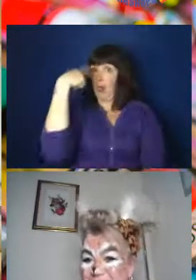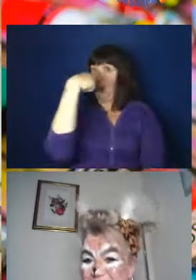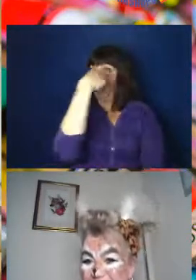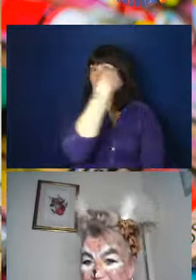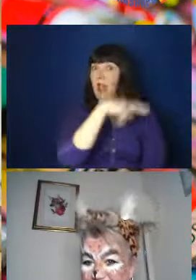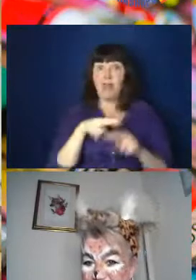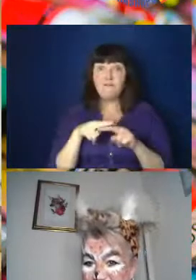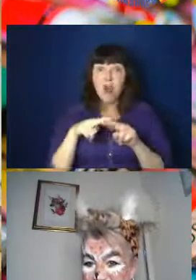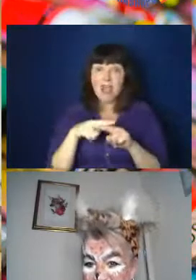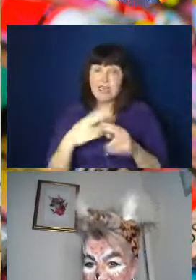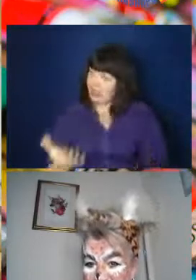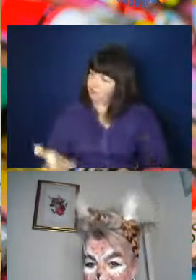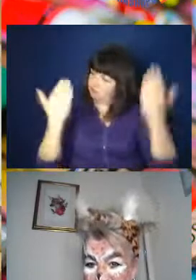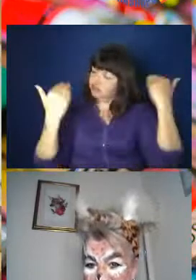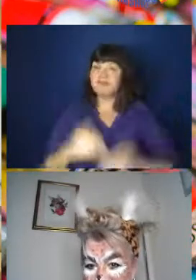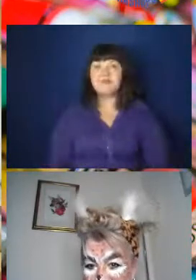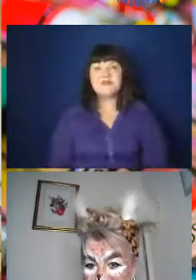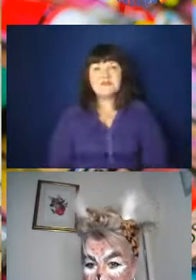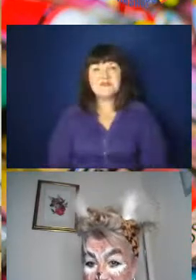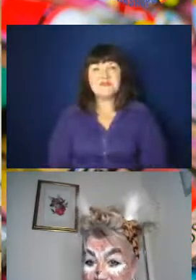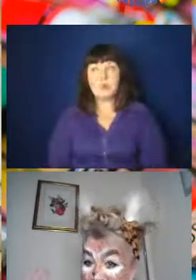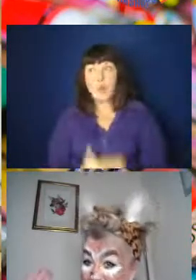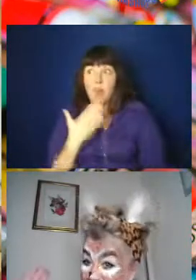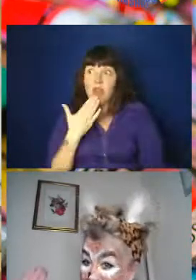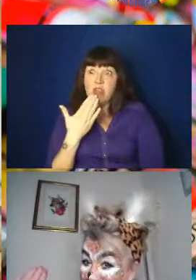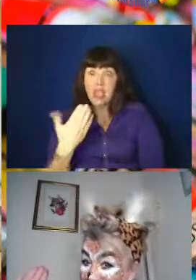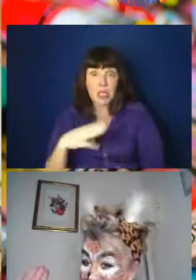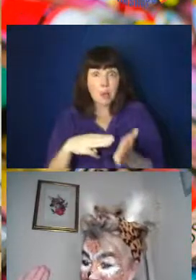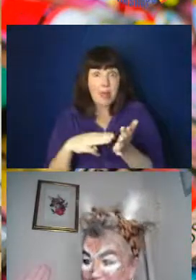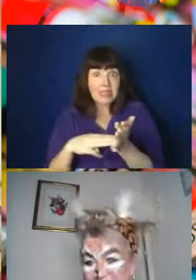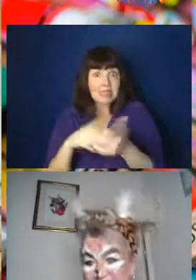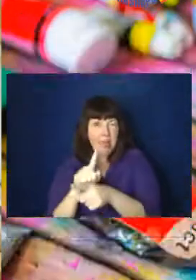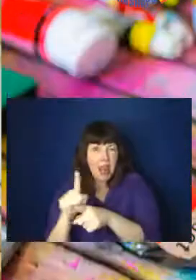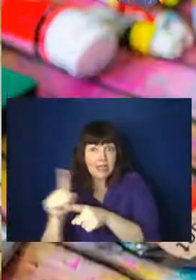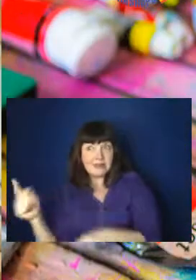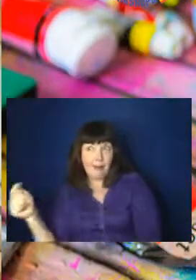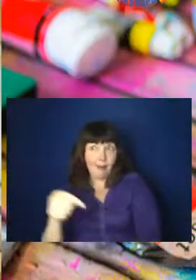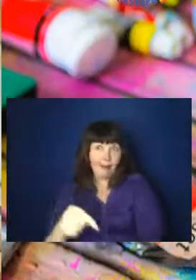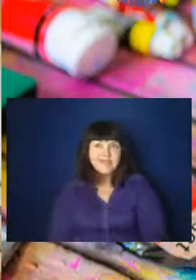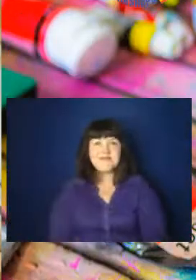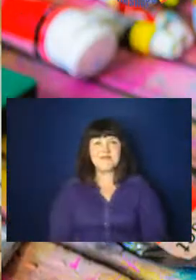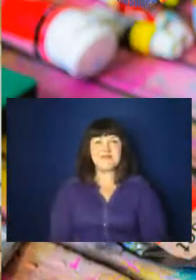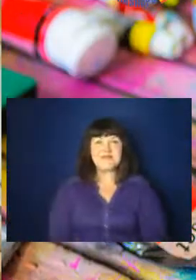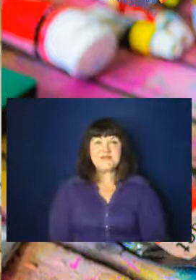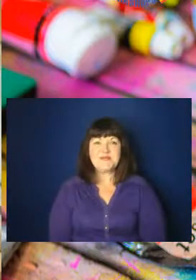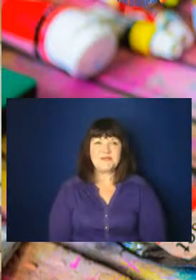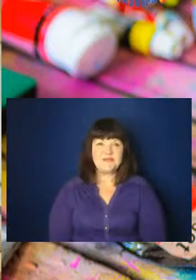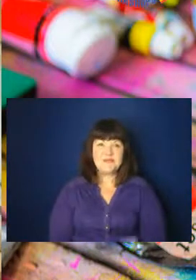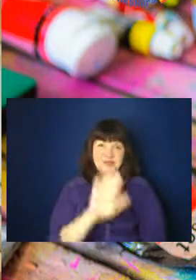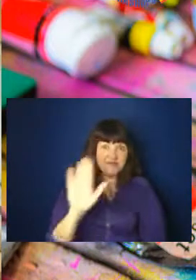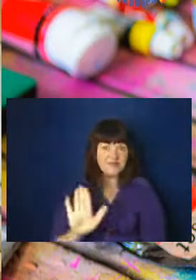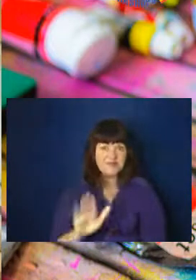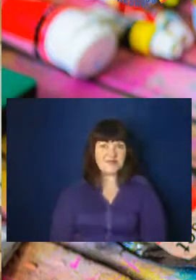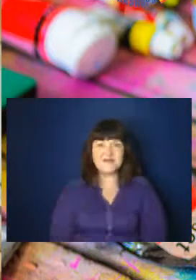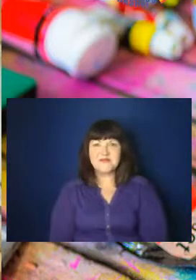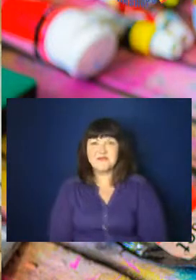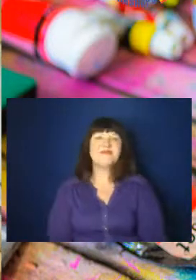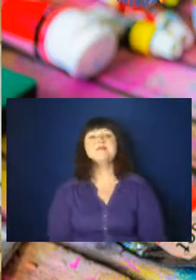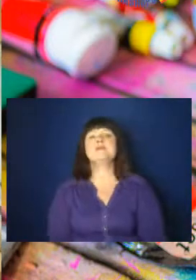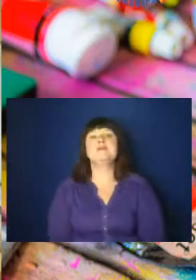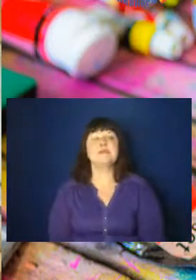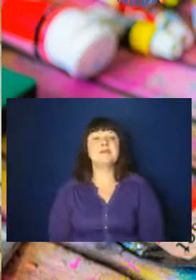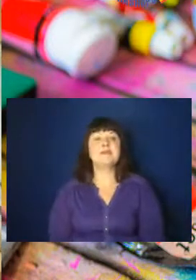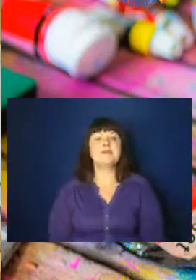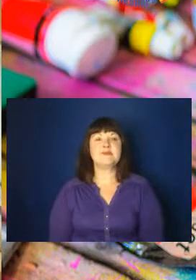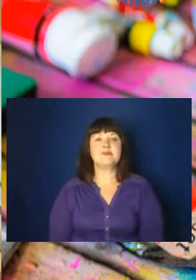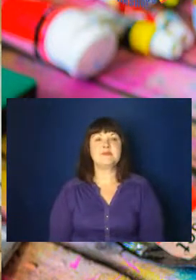that, all about that. So thank you, Mandy. We'll be hearing more from you later. Goodbye for now. And we're going to bring